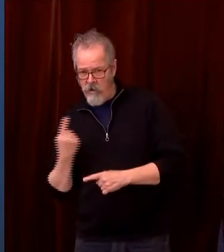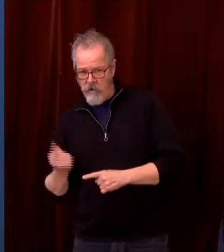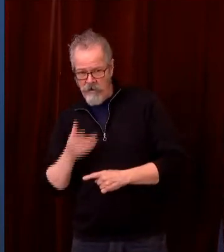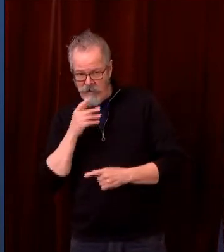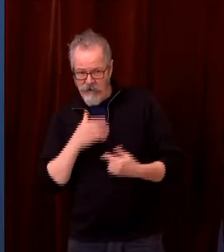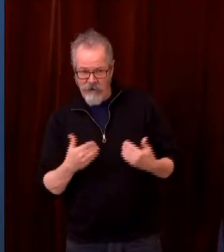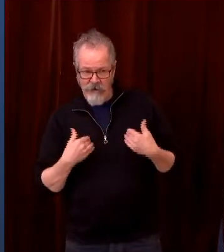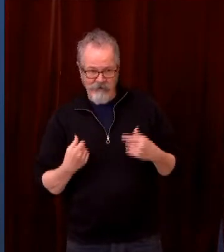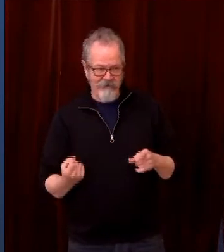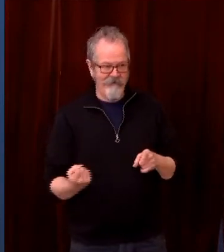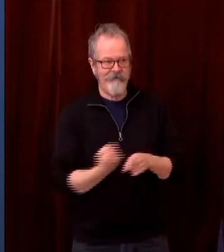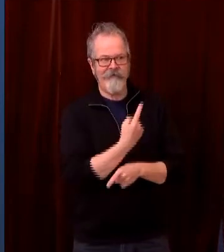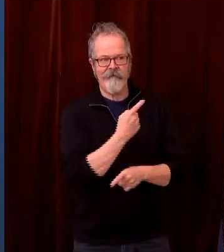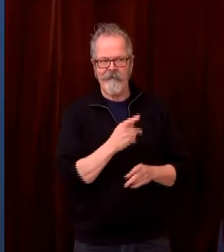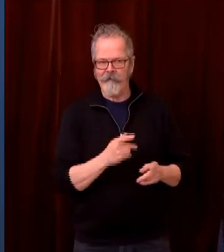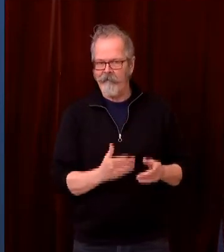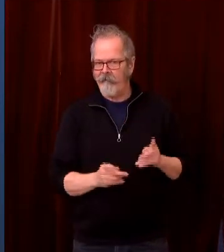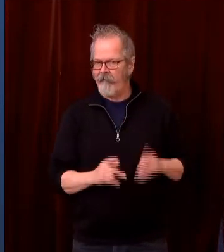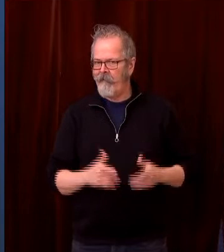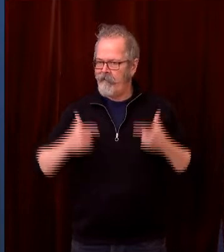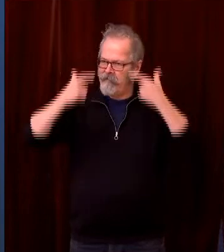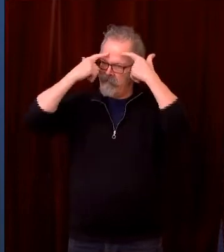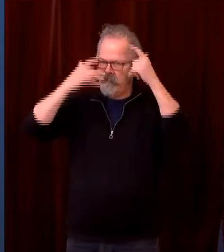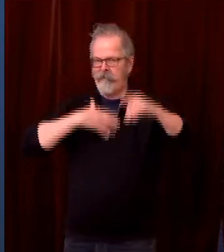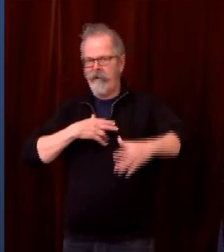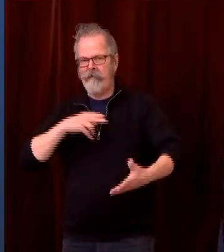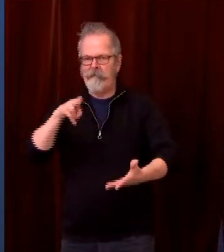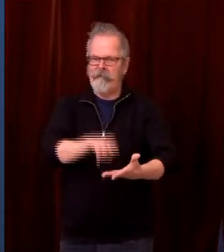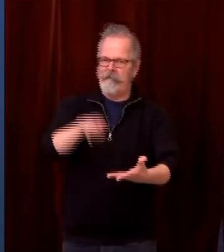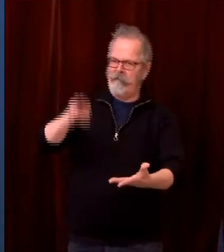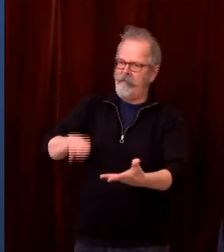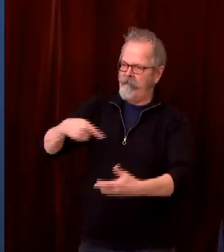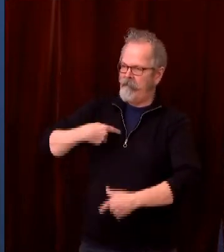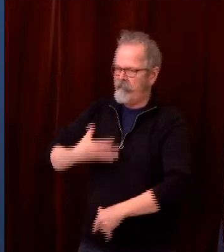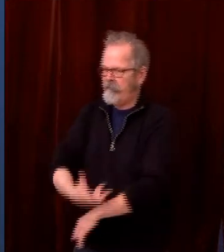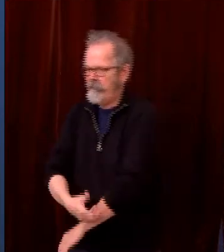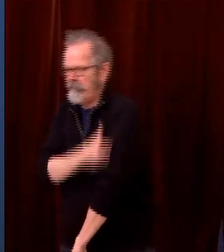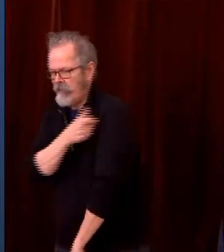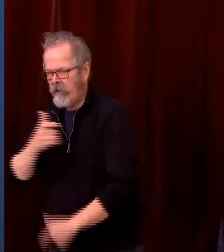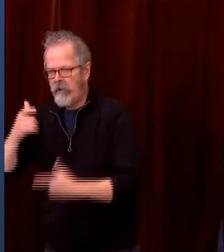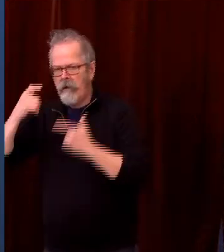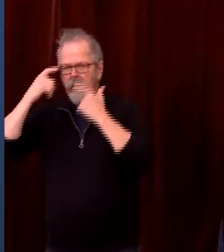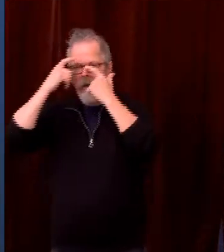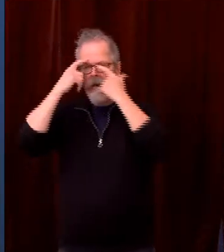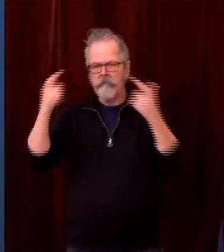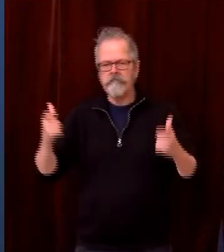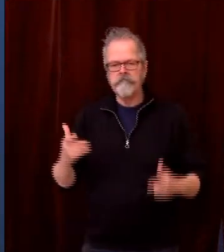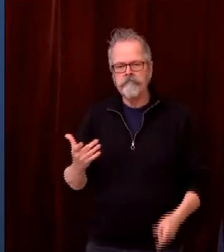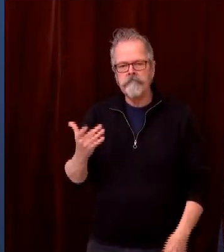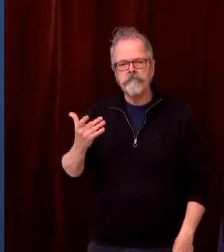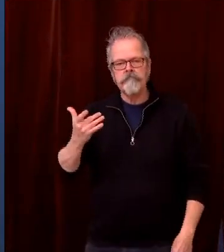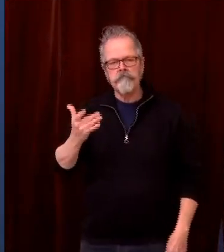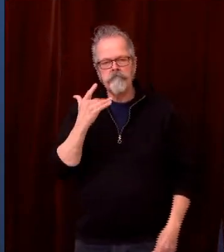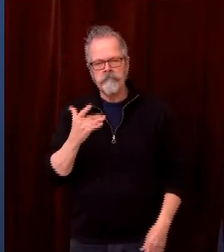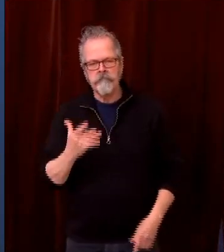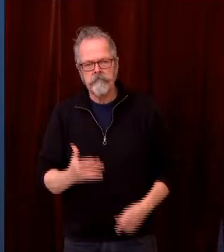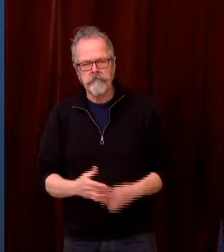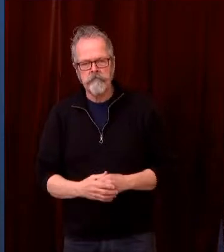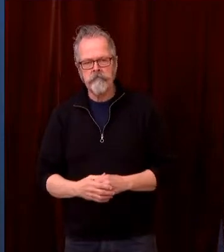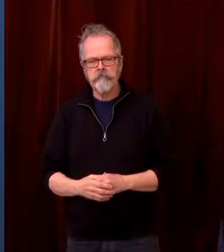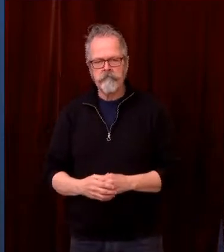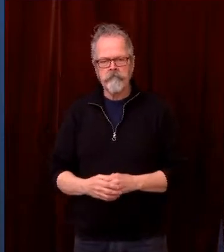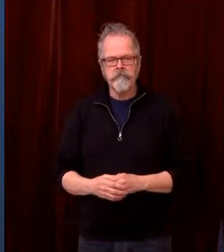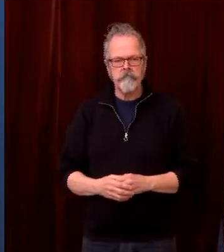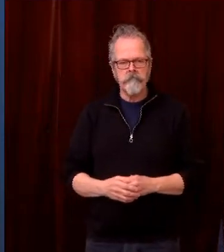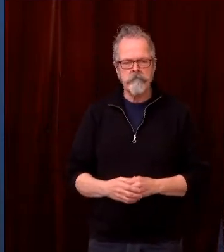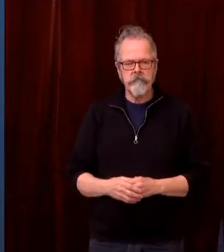us from acting fairly for the rest of our community. So if you get an appointment, stick with that appointment. If you get 5 appointments, you got